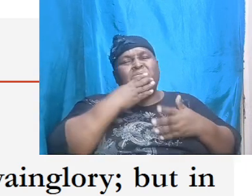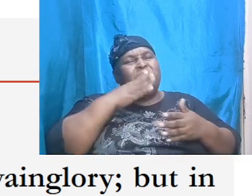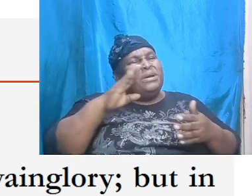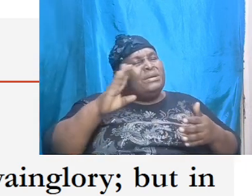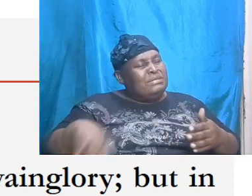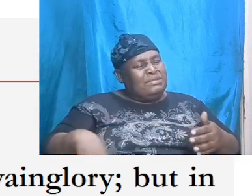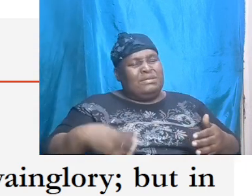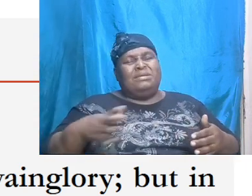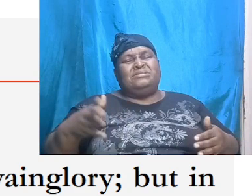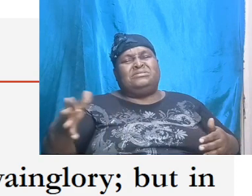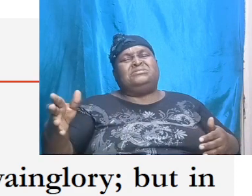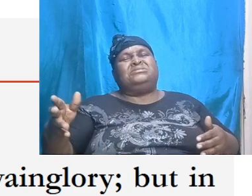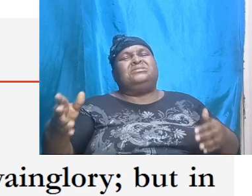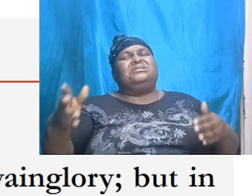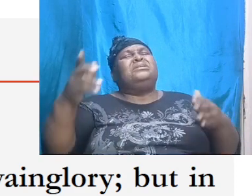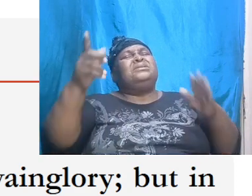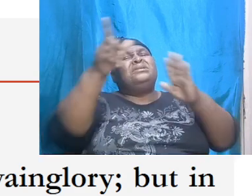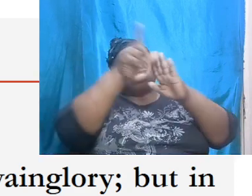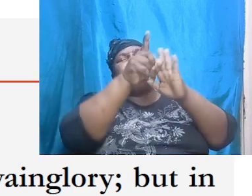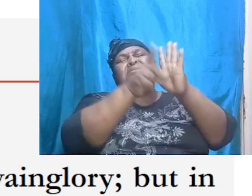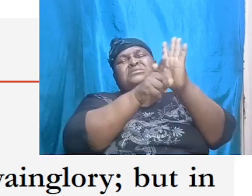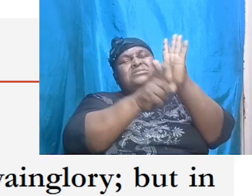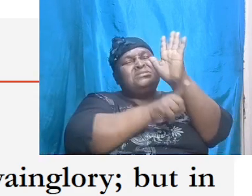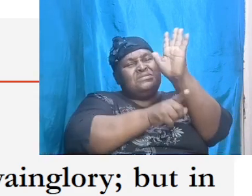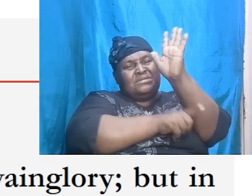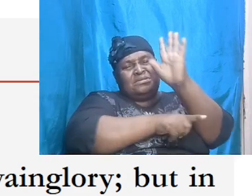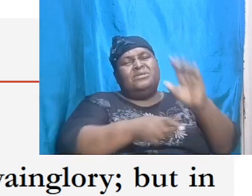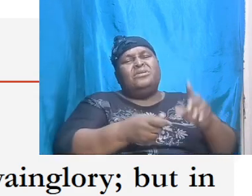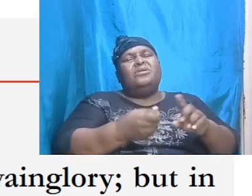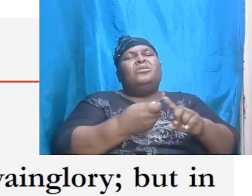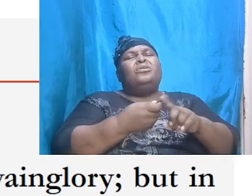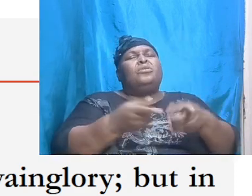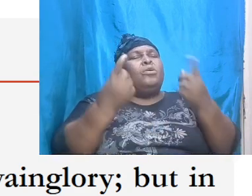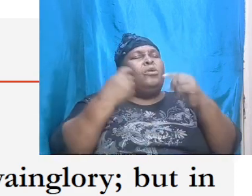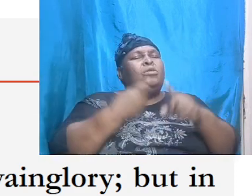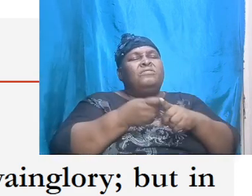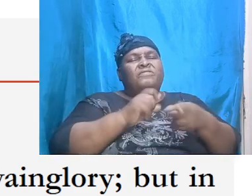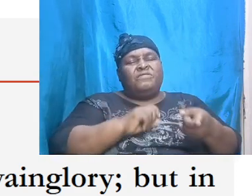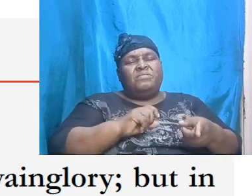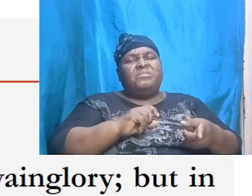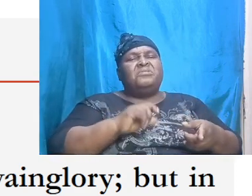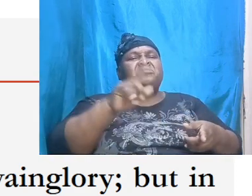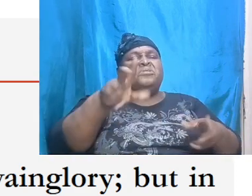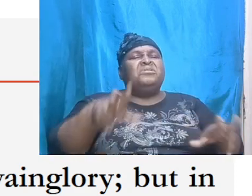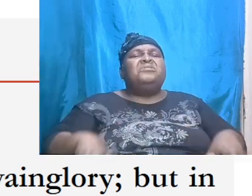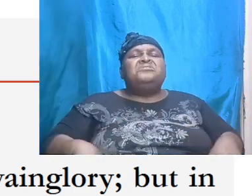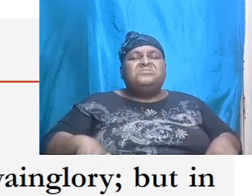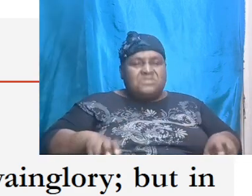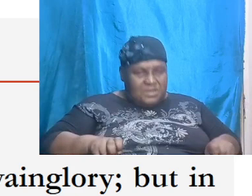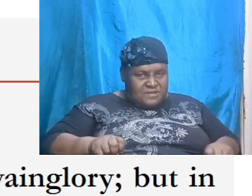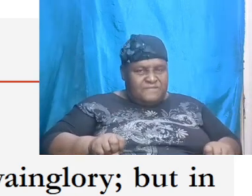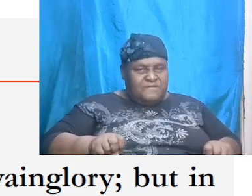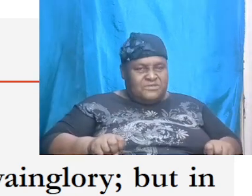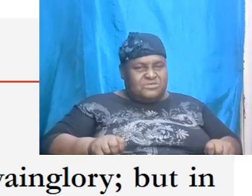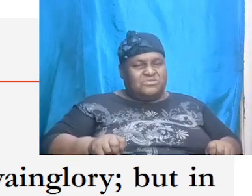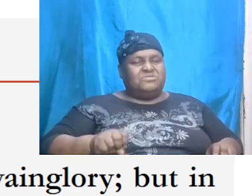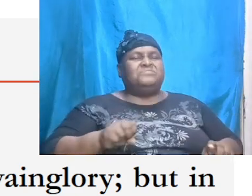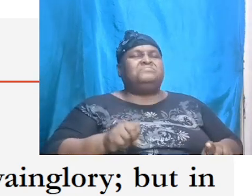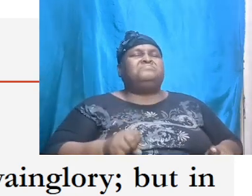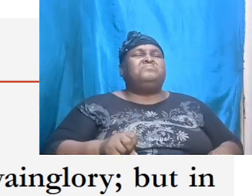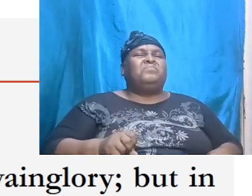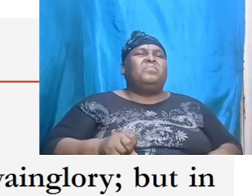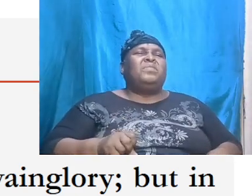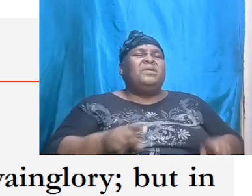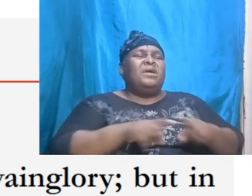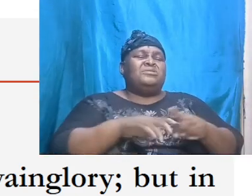all the list of things that comes down from that scripture comes from the fact that you are selfish. Brethren, we need to, as